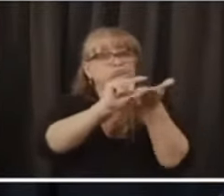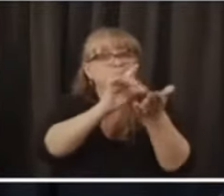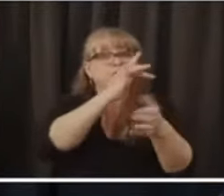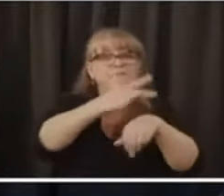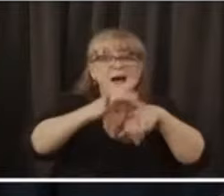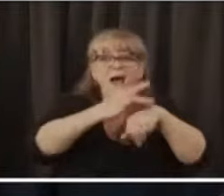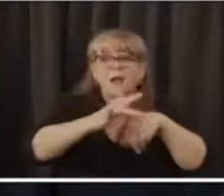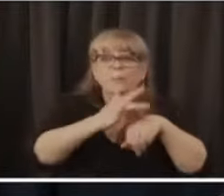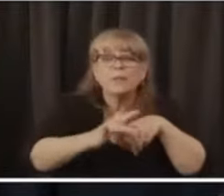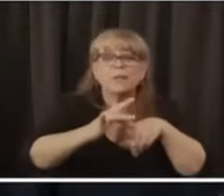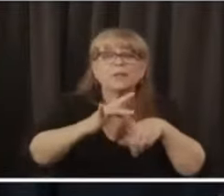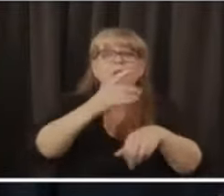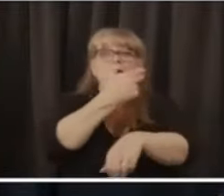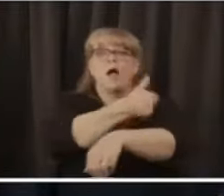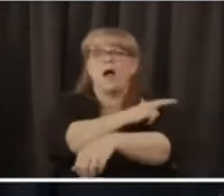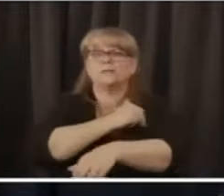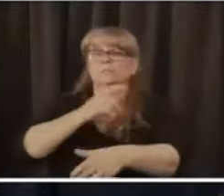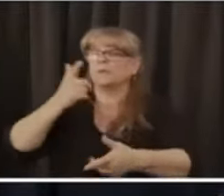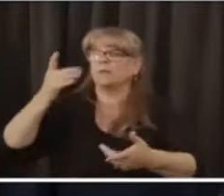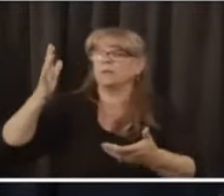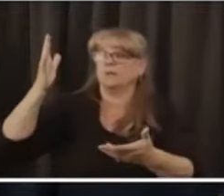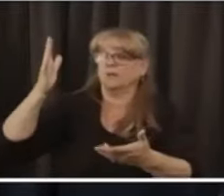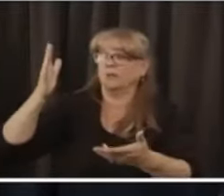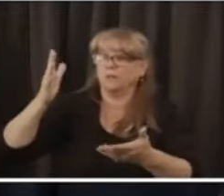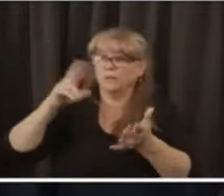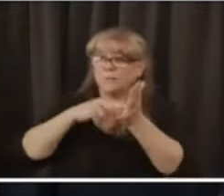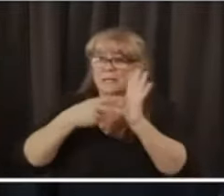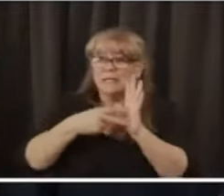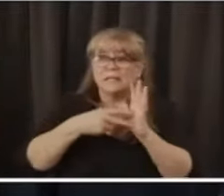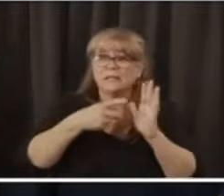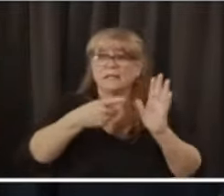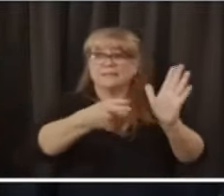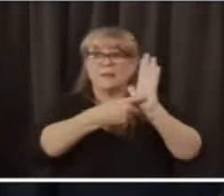level. With the demand for vaccines, are you referring to?